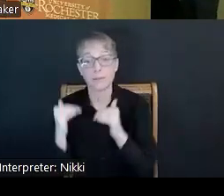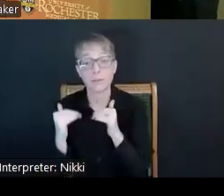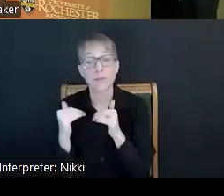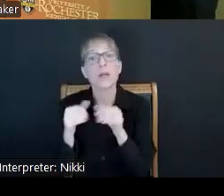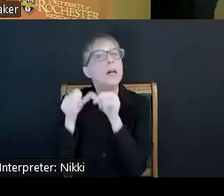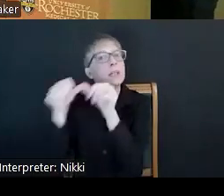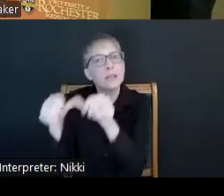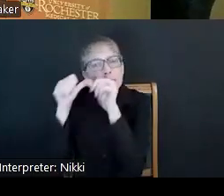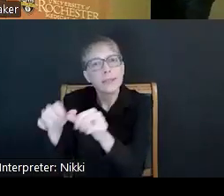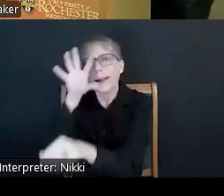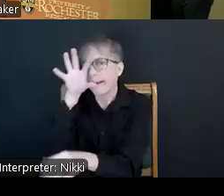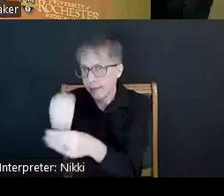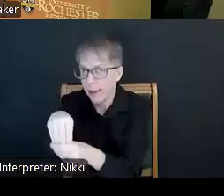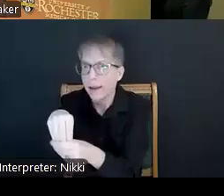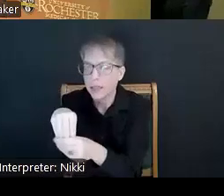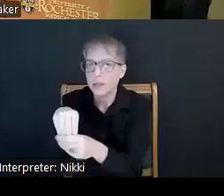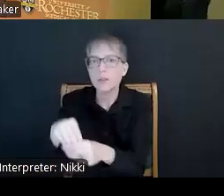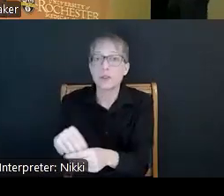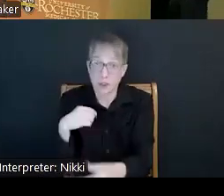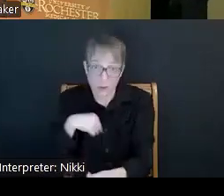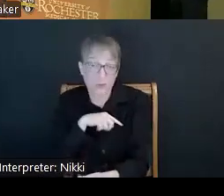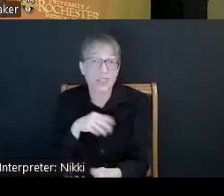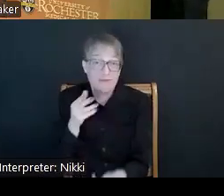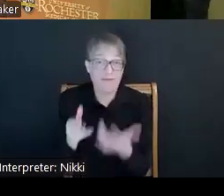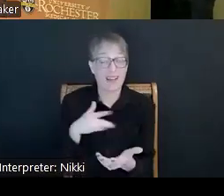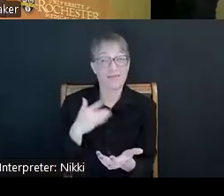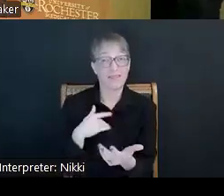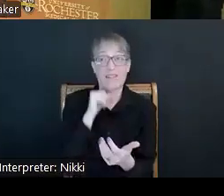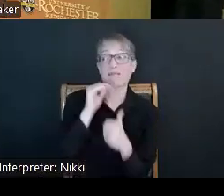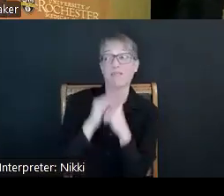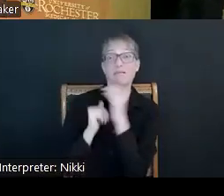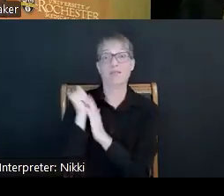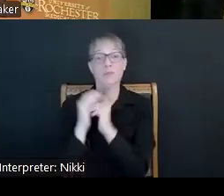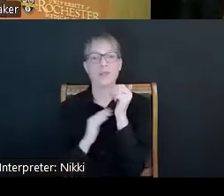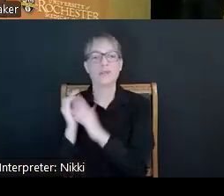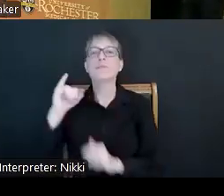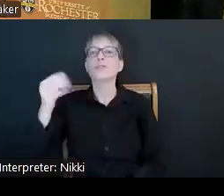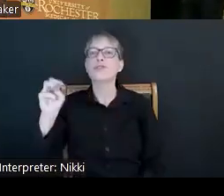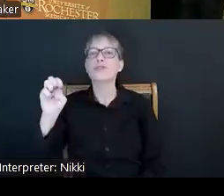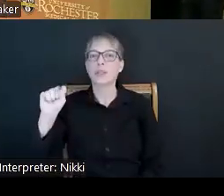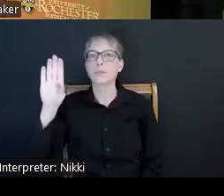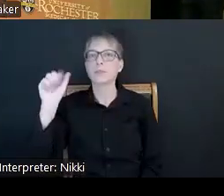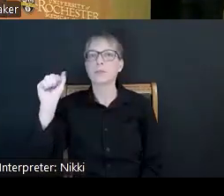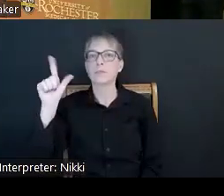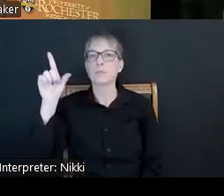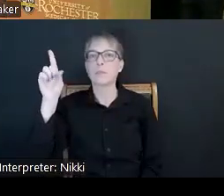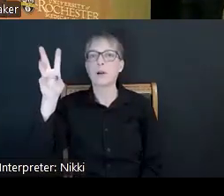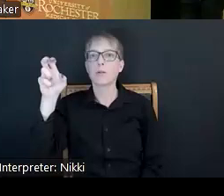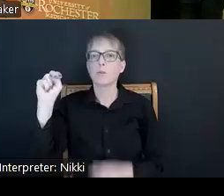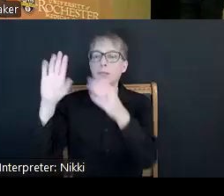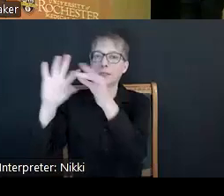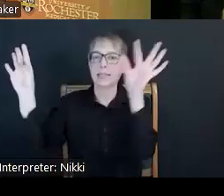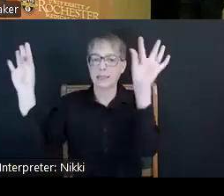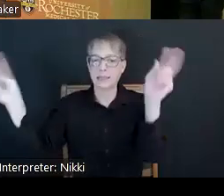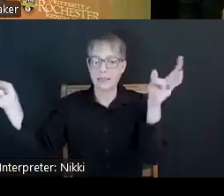right? This is sometimes a difficult conversation to have. And it makes me think about this quote from James Baldwin. Not everything that is faced can be changed, but nothing